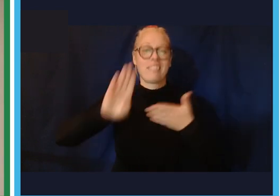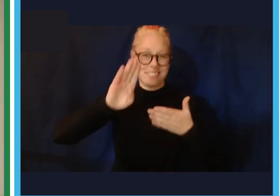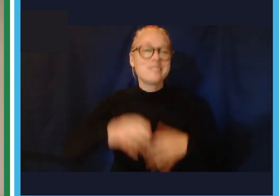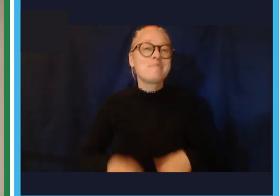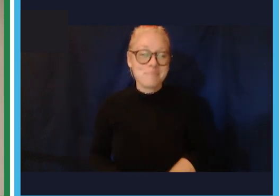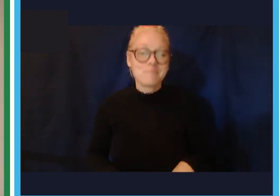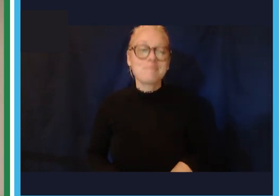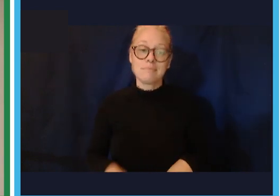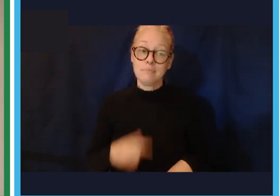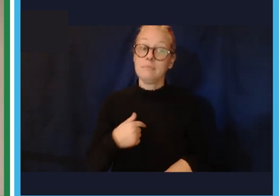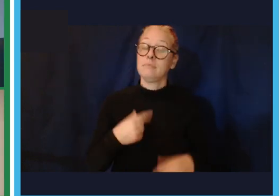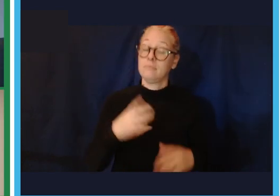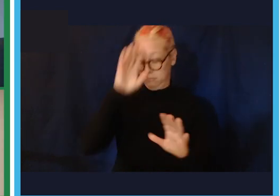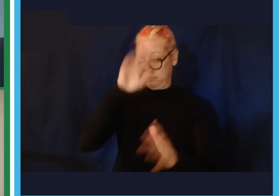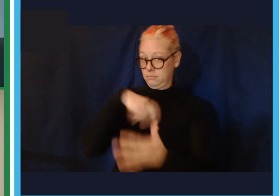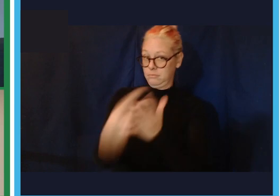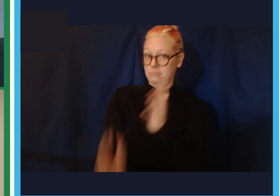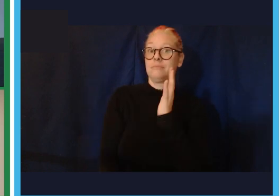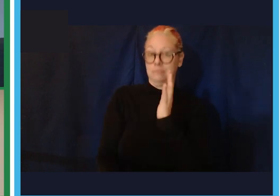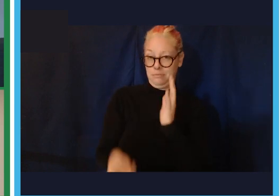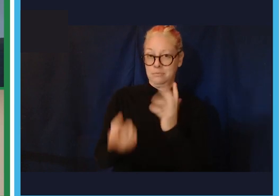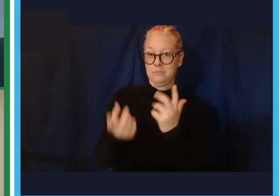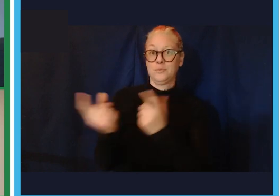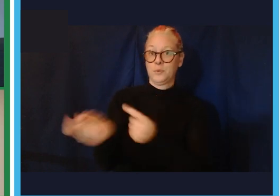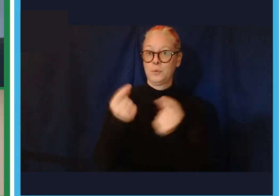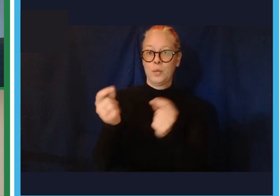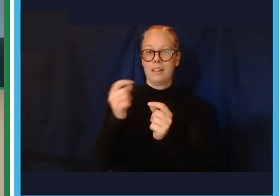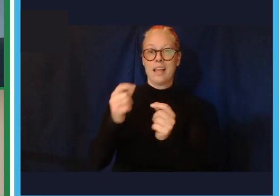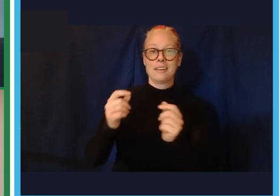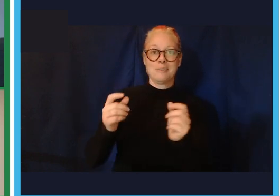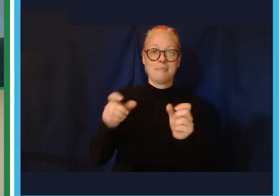background. That's great. So